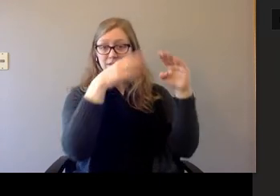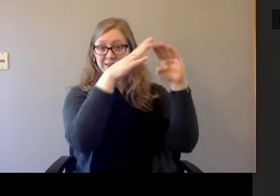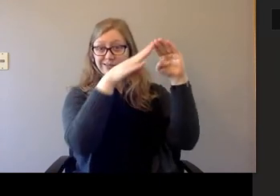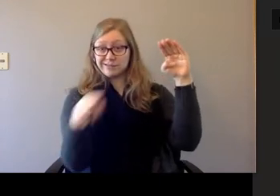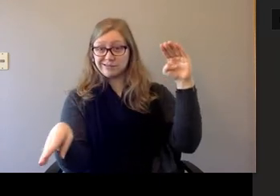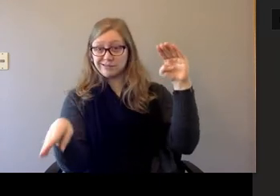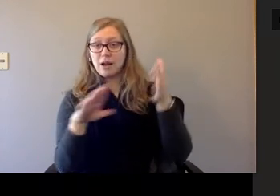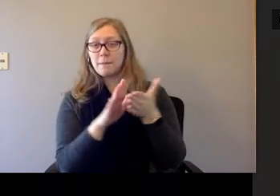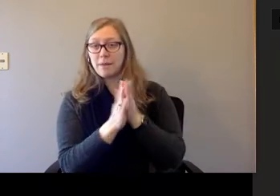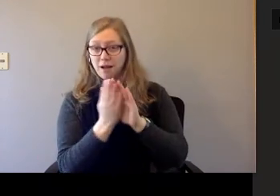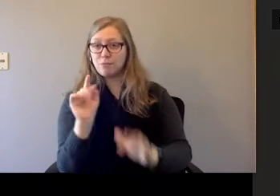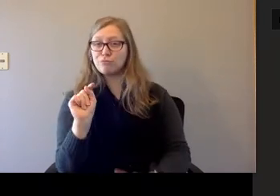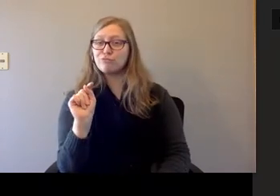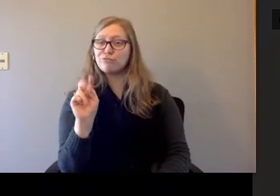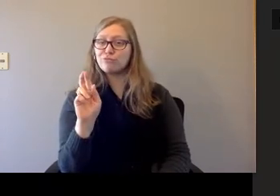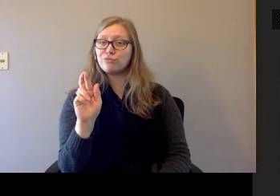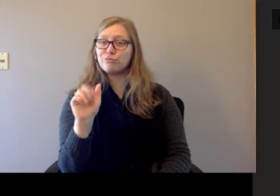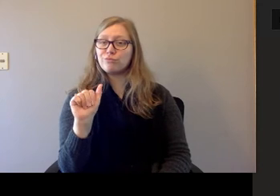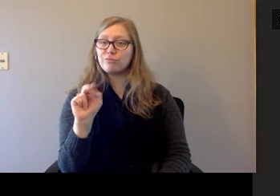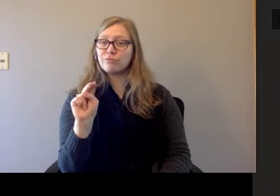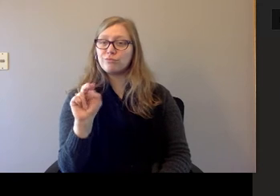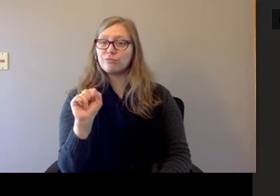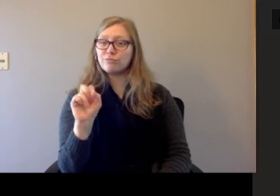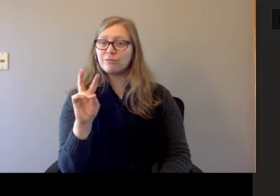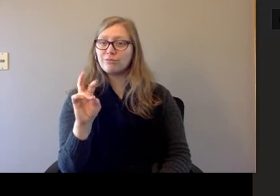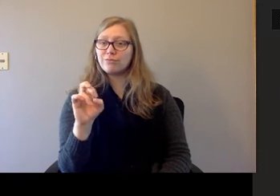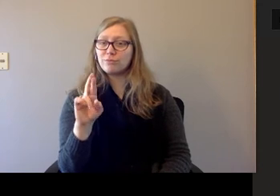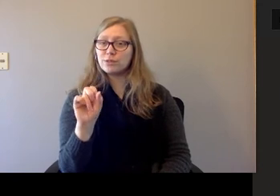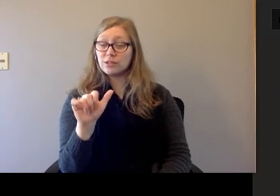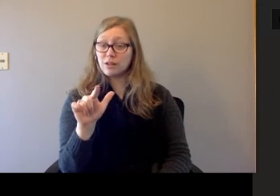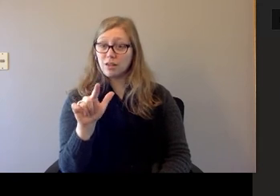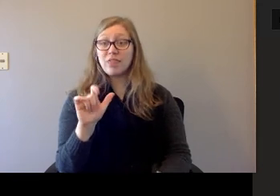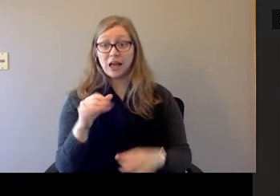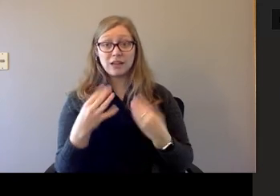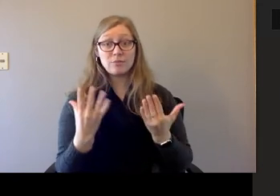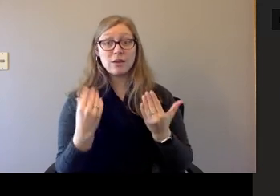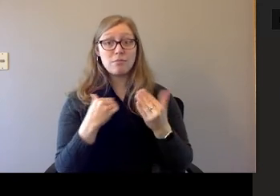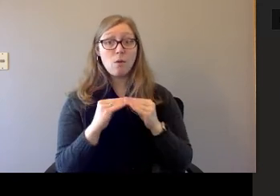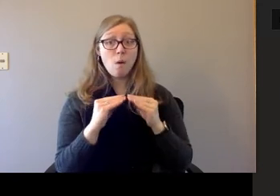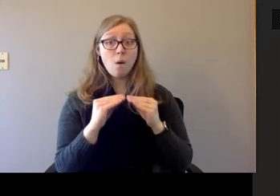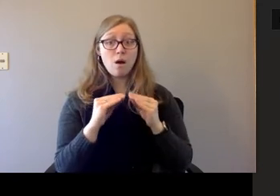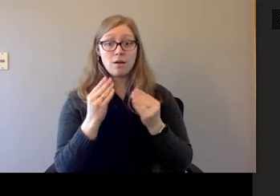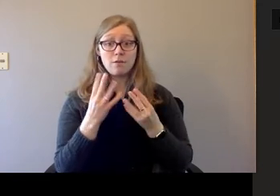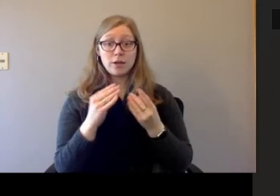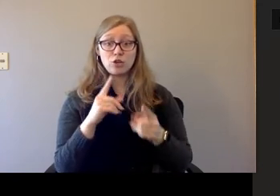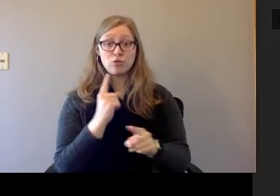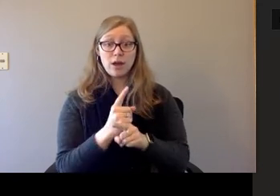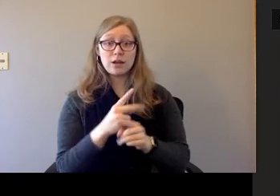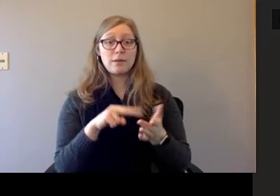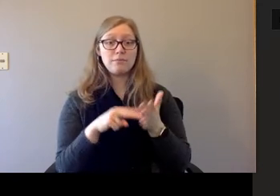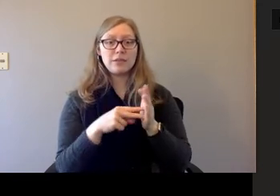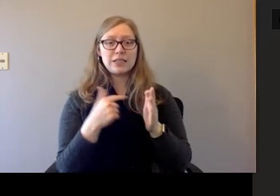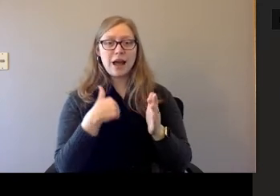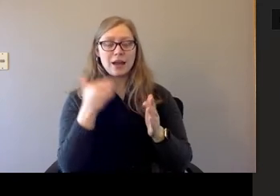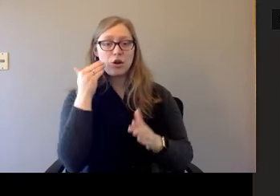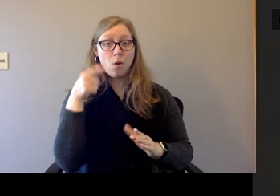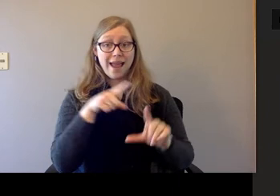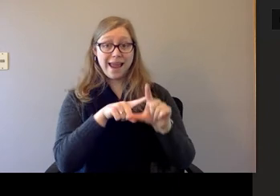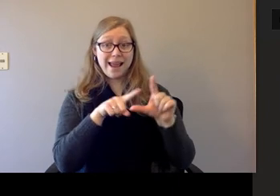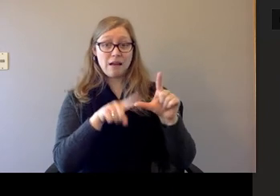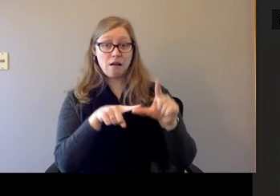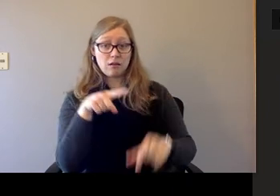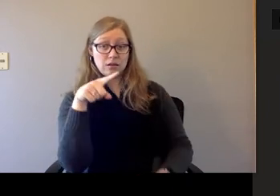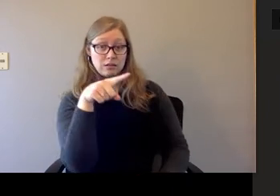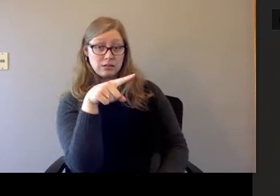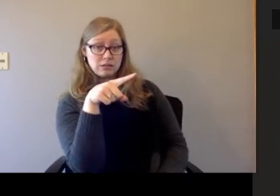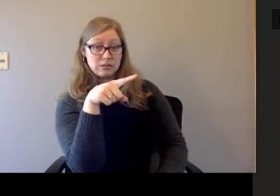transversal for those parallel lines. So that's going to give me some more information. I'm going to know that this angle right here, this